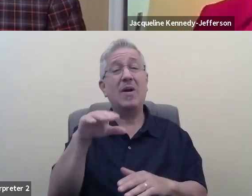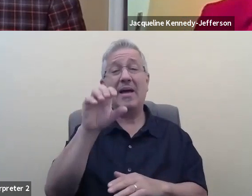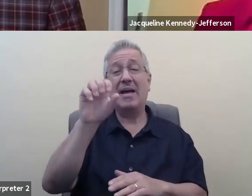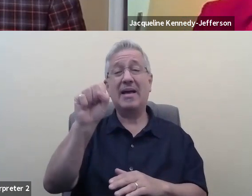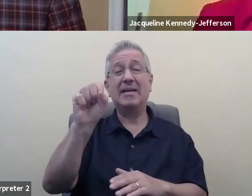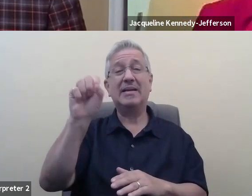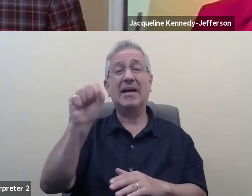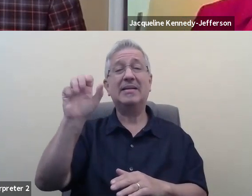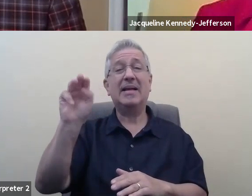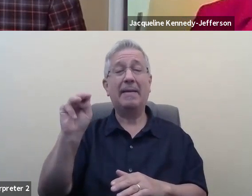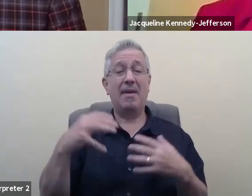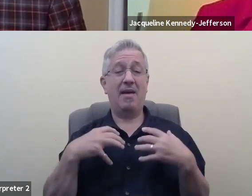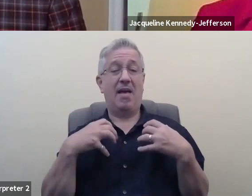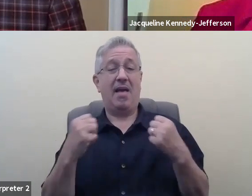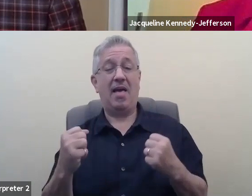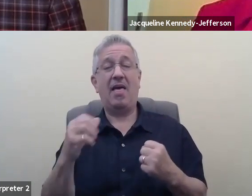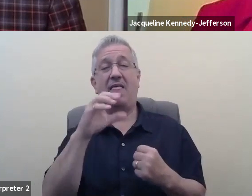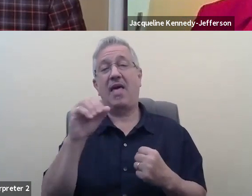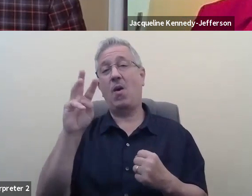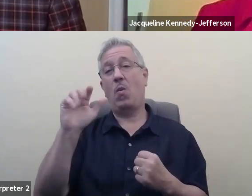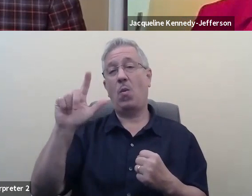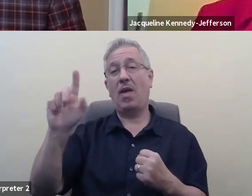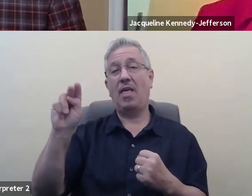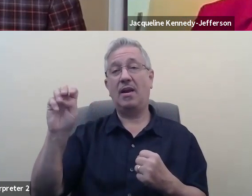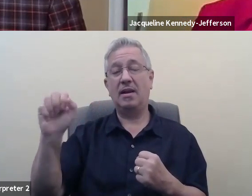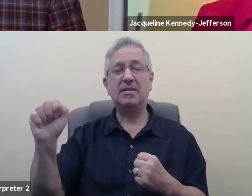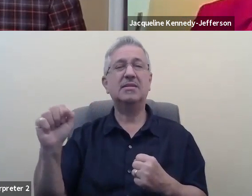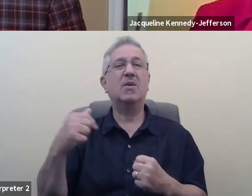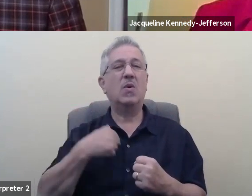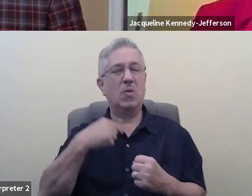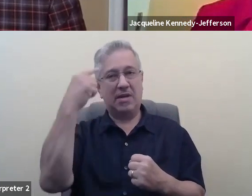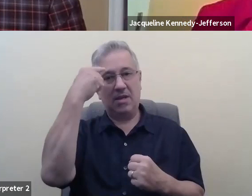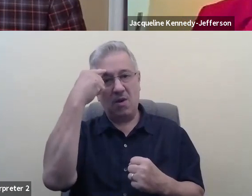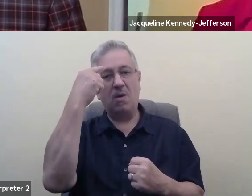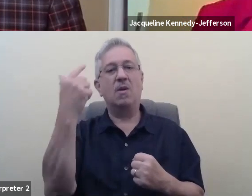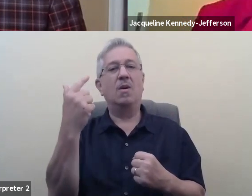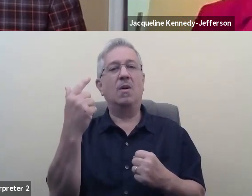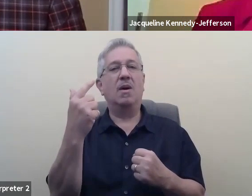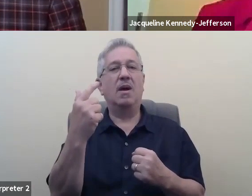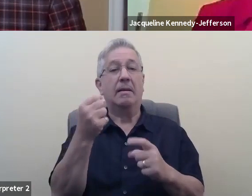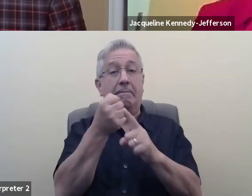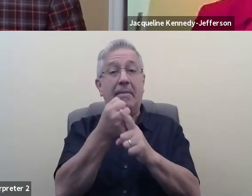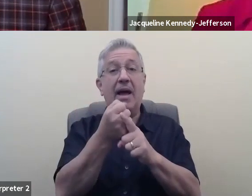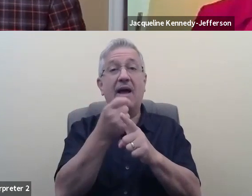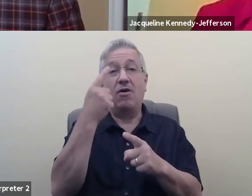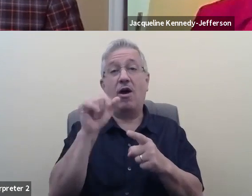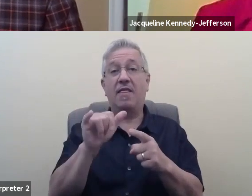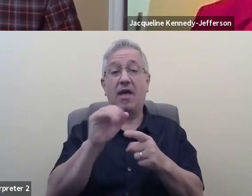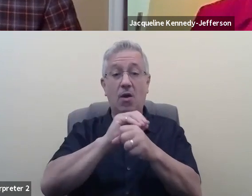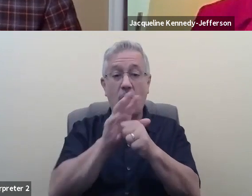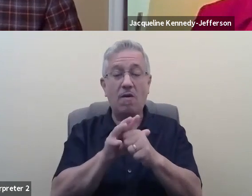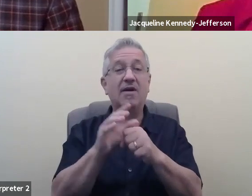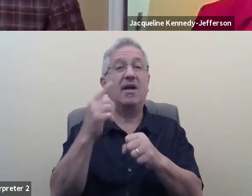what we do. The realization of the impact on the health and wellness of employees, including those